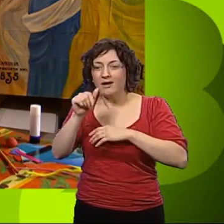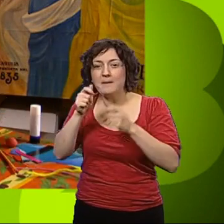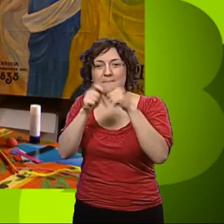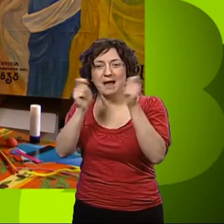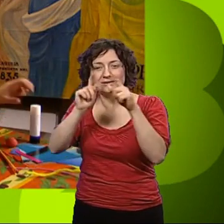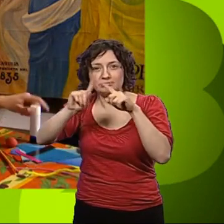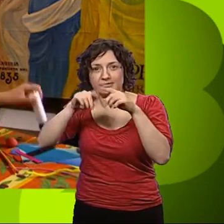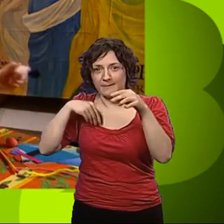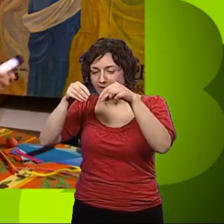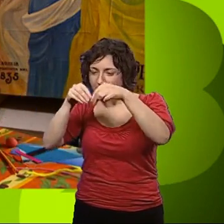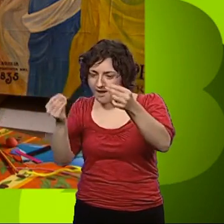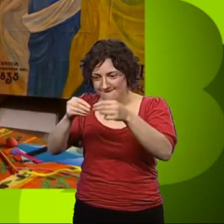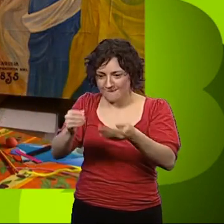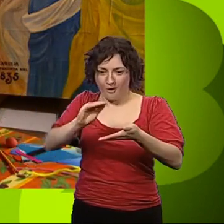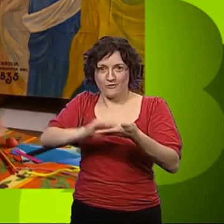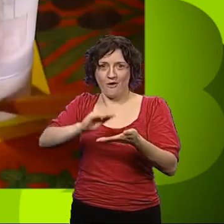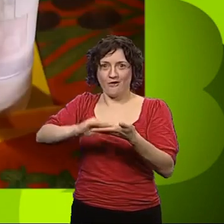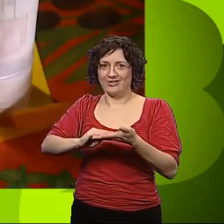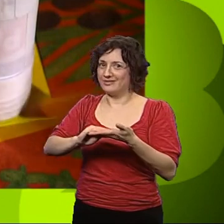a sun.